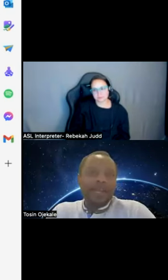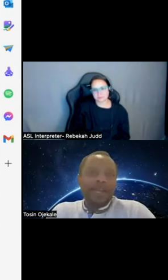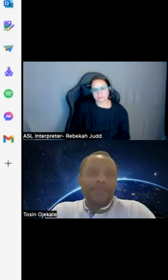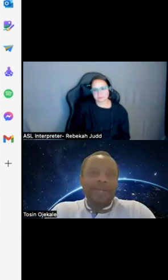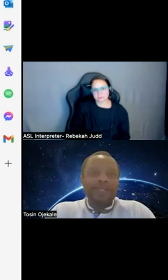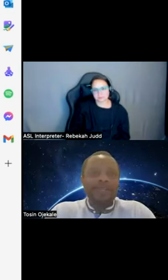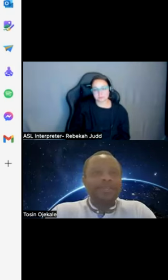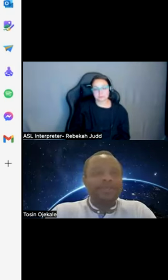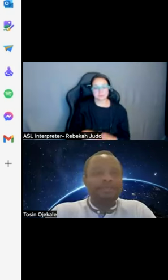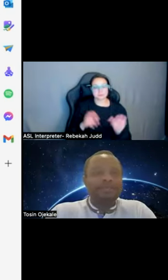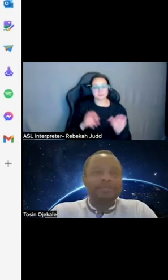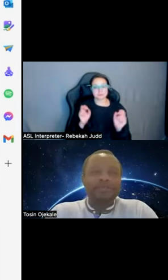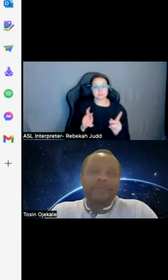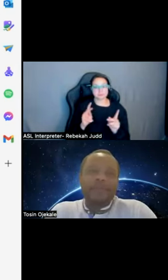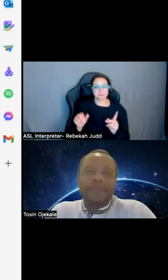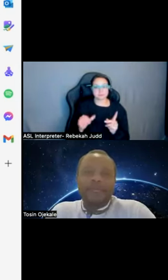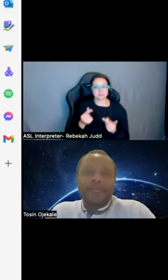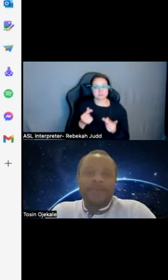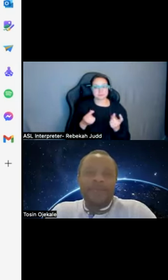Okay, any other question?